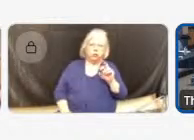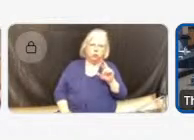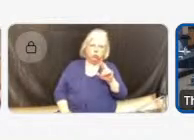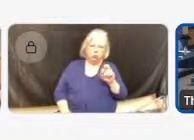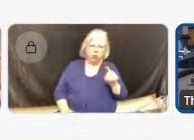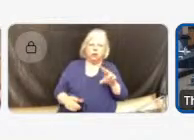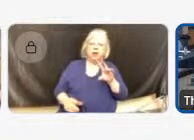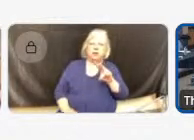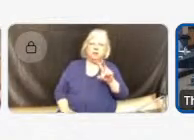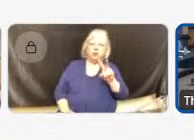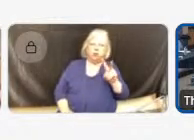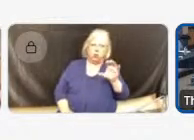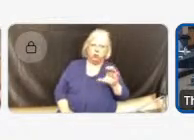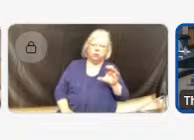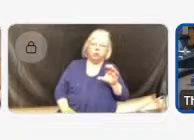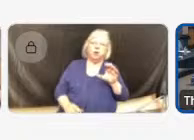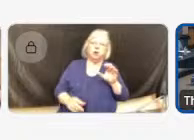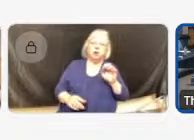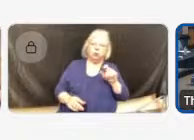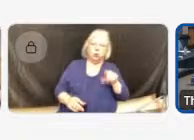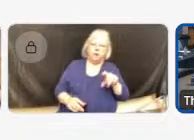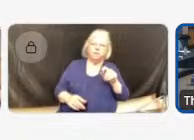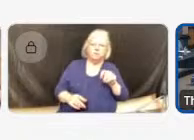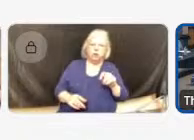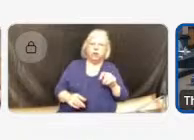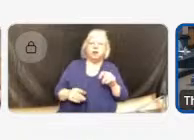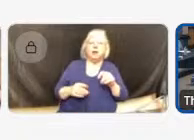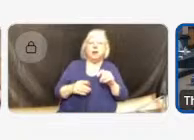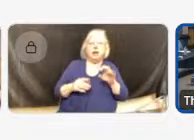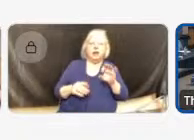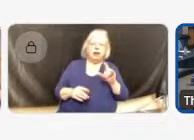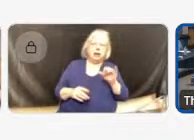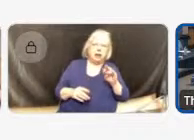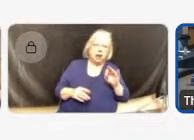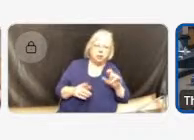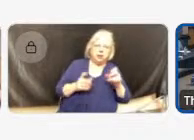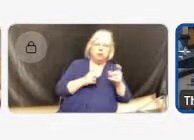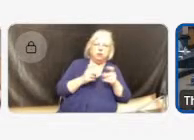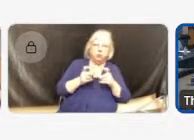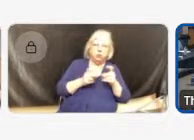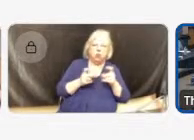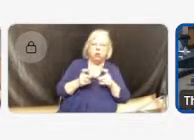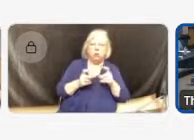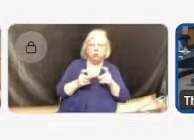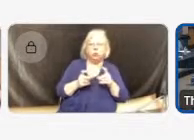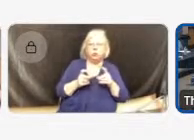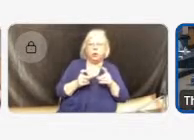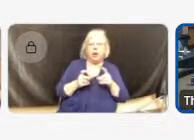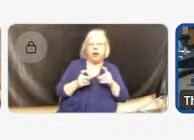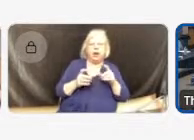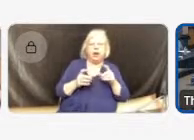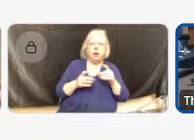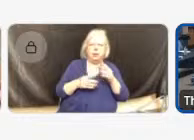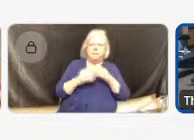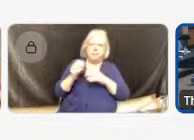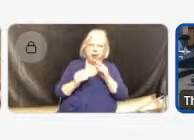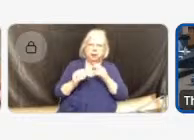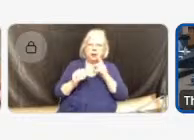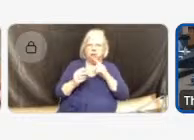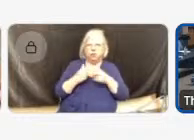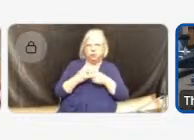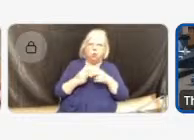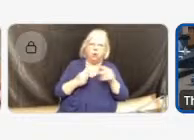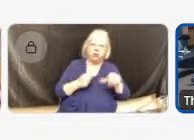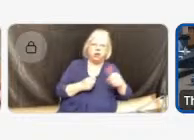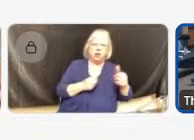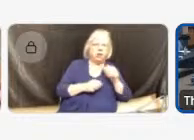foot climate-controlled storage buildings, and an additional 5 7,500 square foot non-climate controlled buildings. The